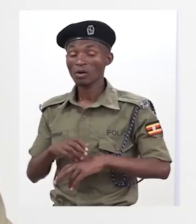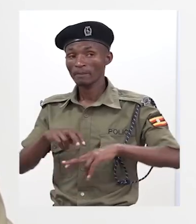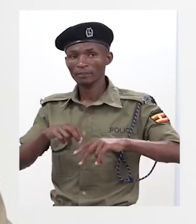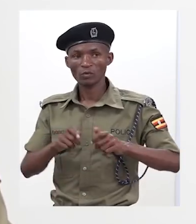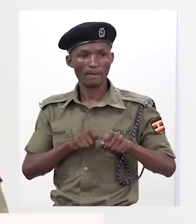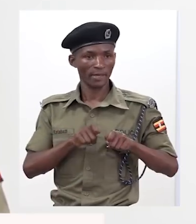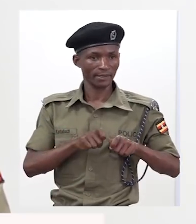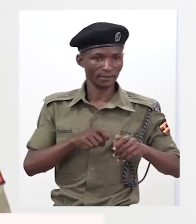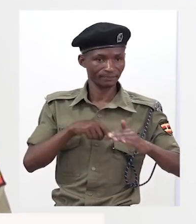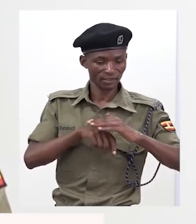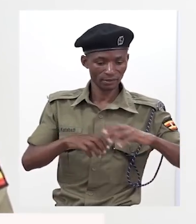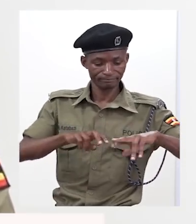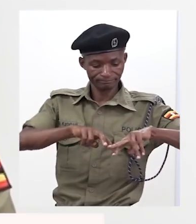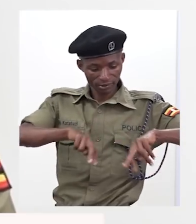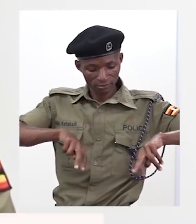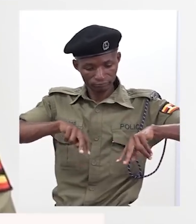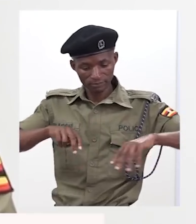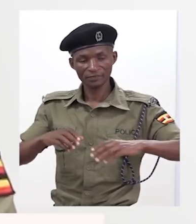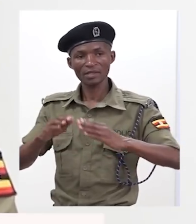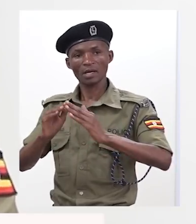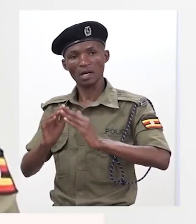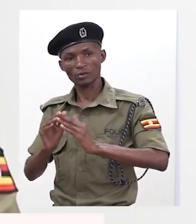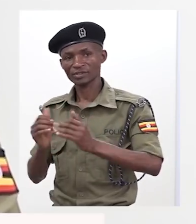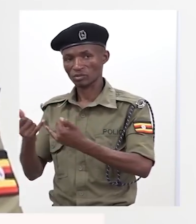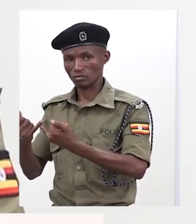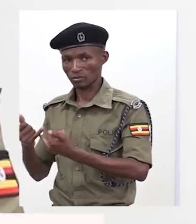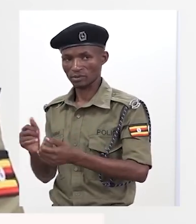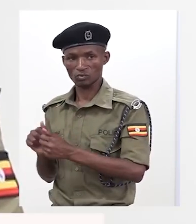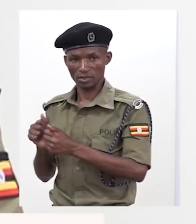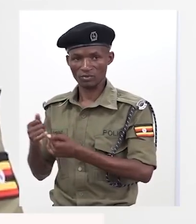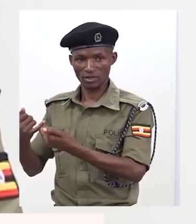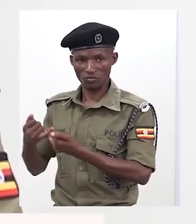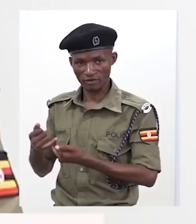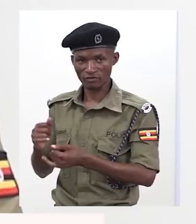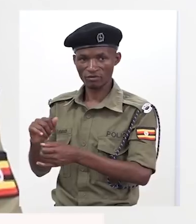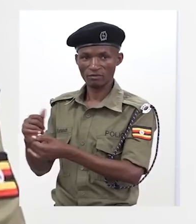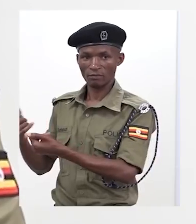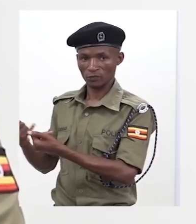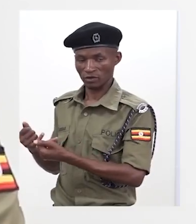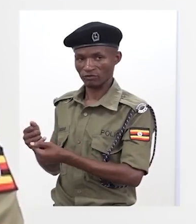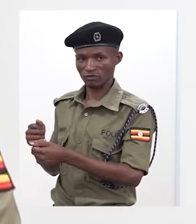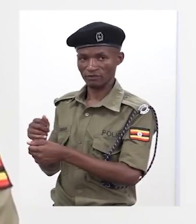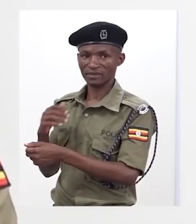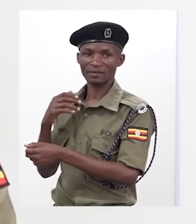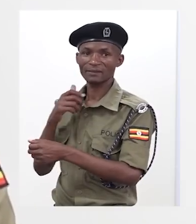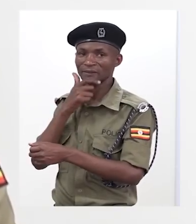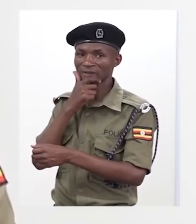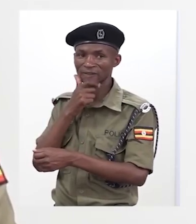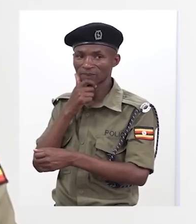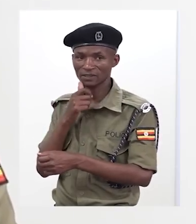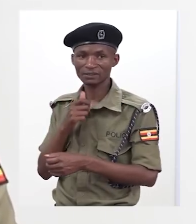Nachi Imba Shamira, the wife of Sipapa, and exhibits of evidential